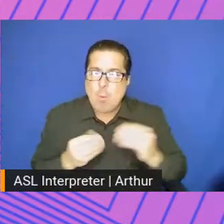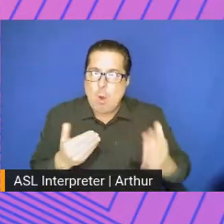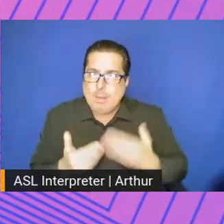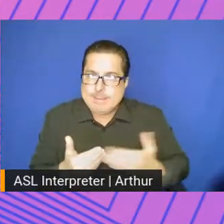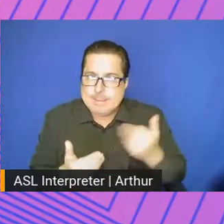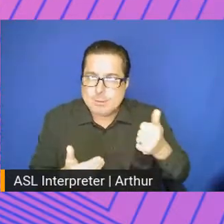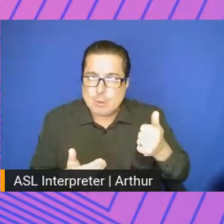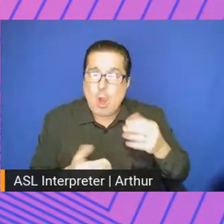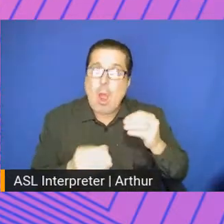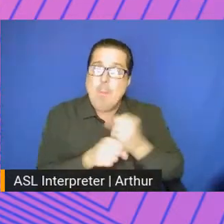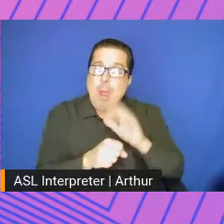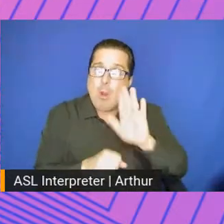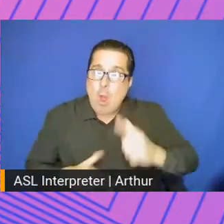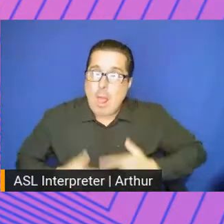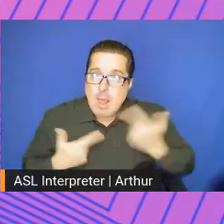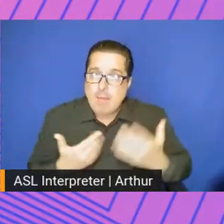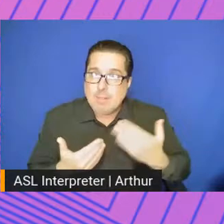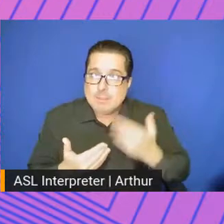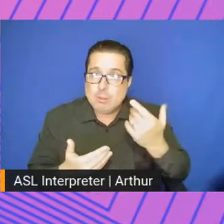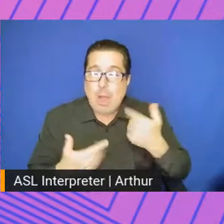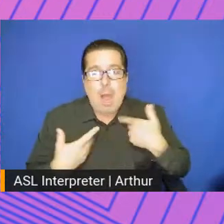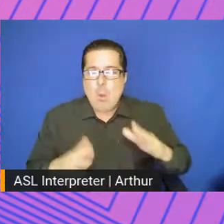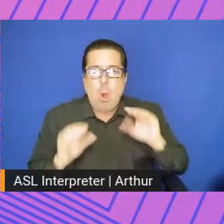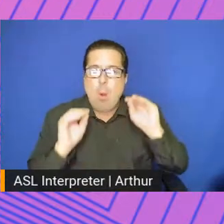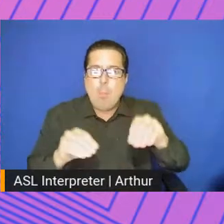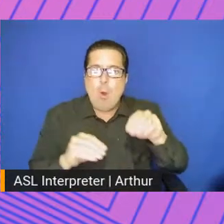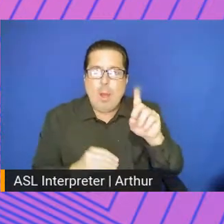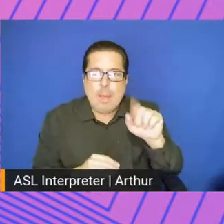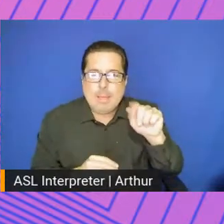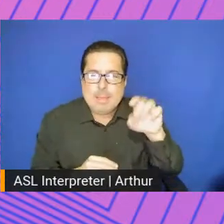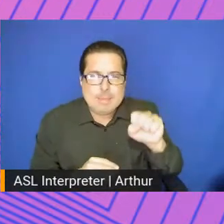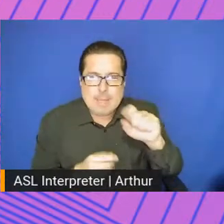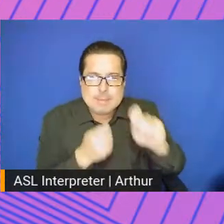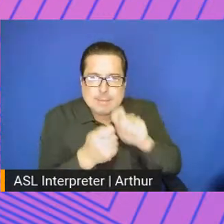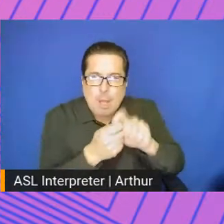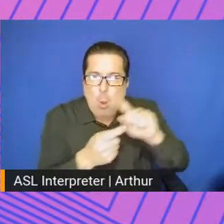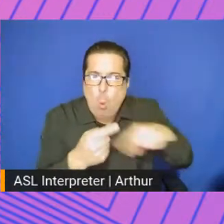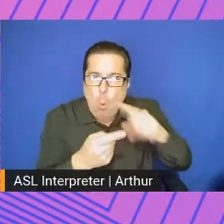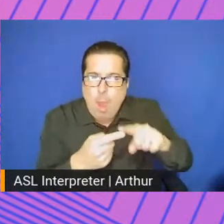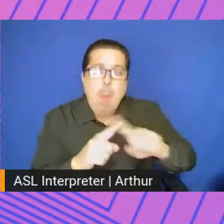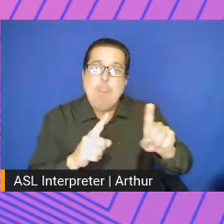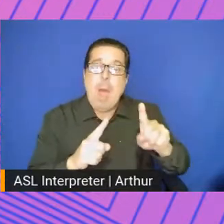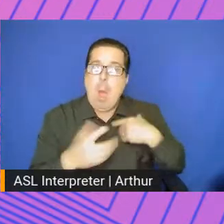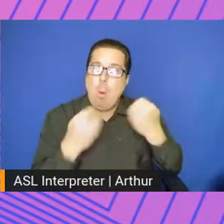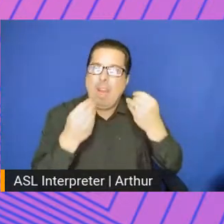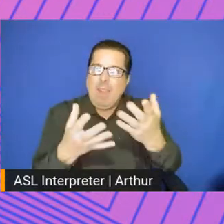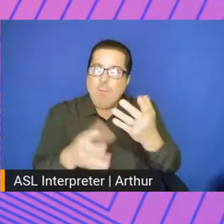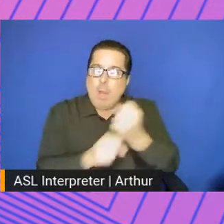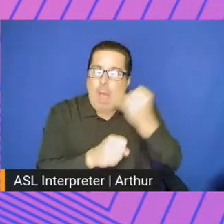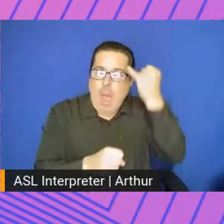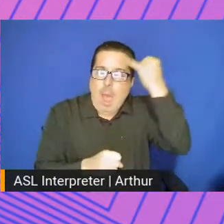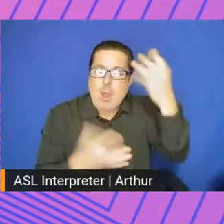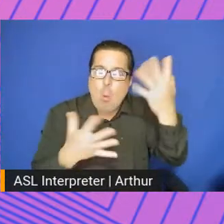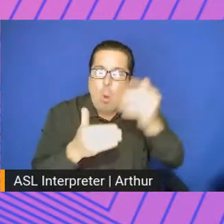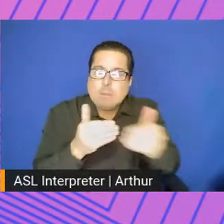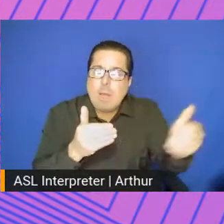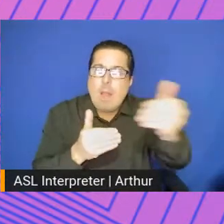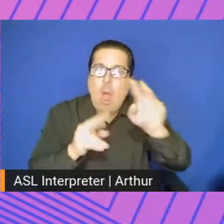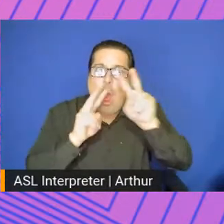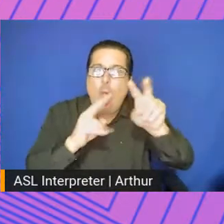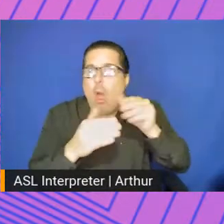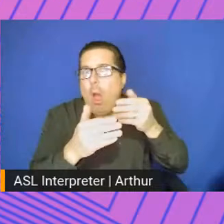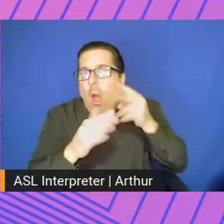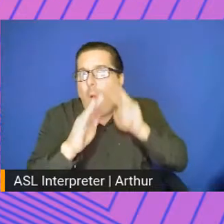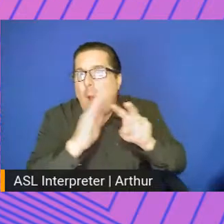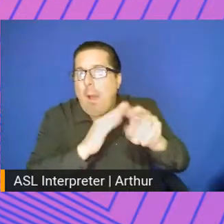Now, I don't want to give dates here, but I wanted to give you kind of a sneak peek into what's coming next, at least on some few big releases that are